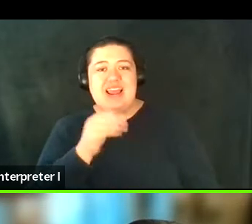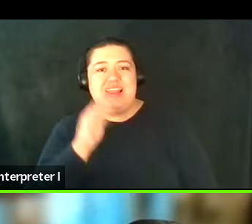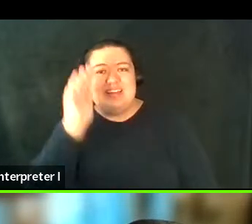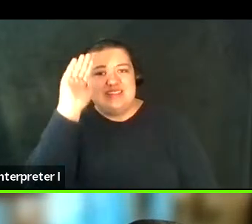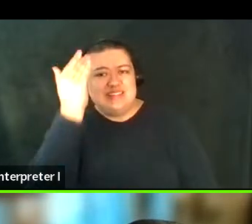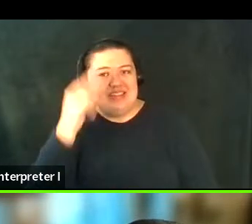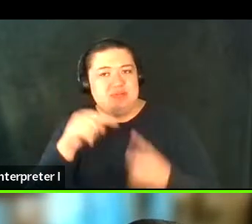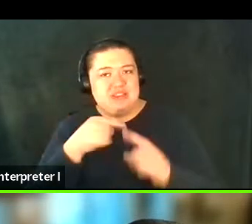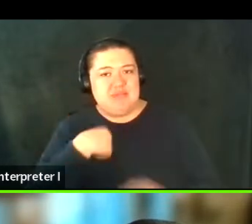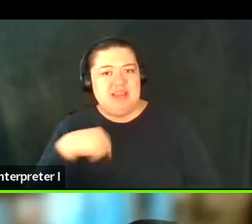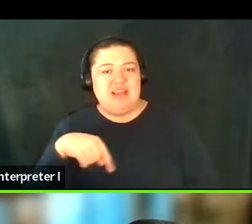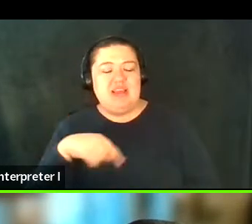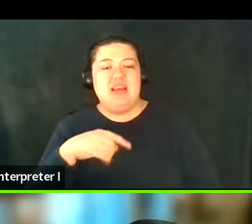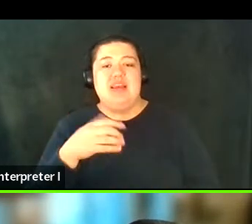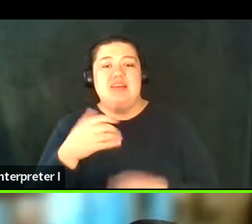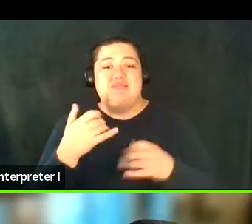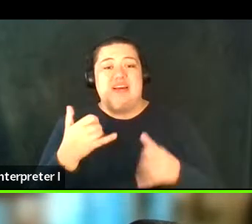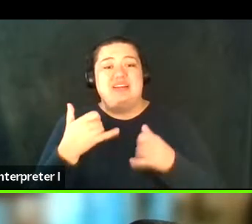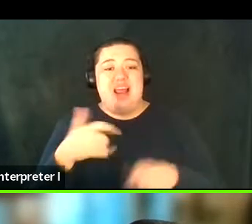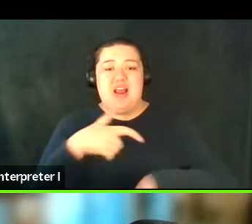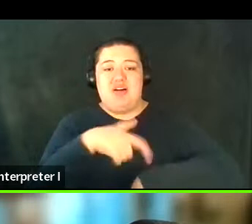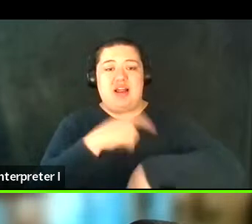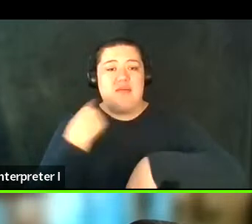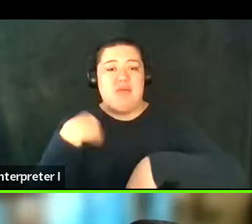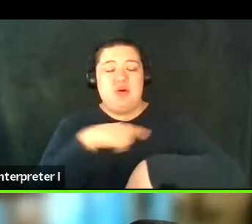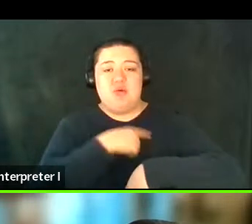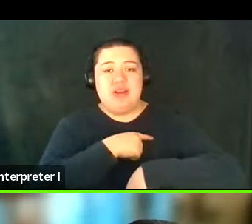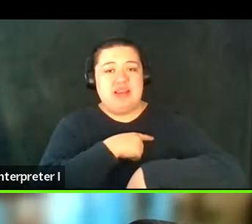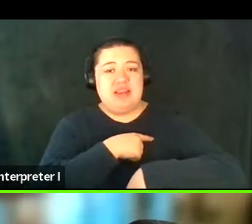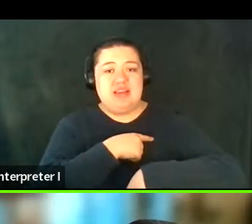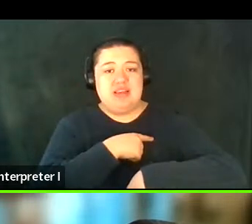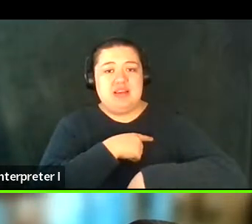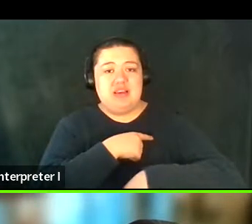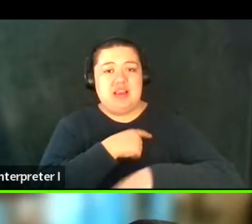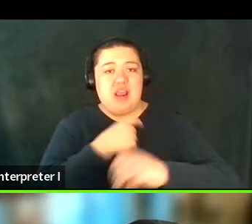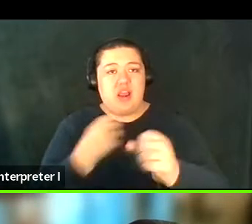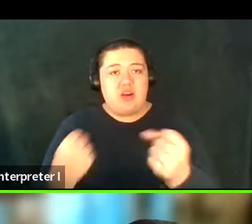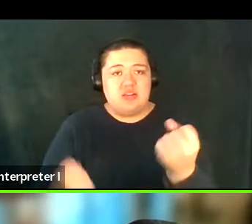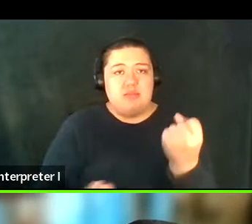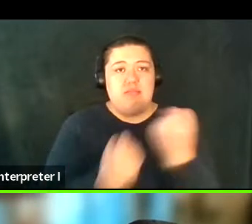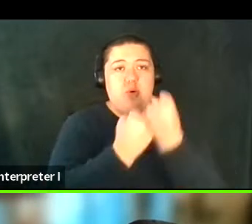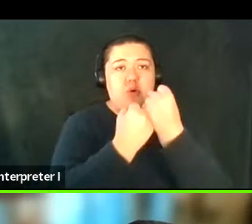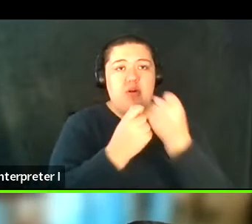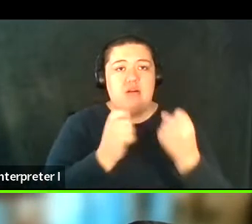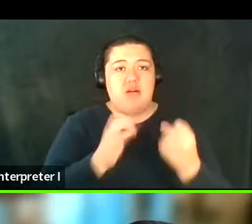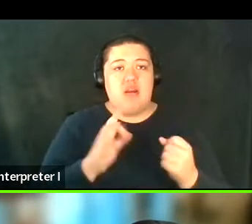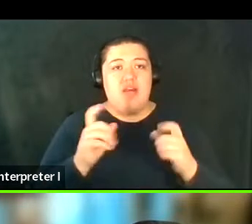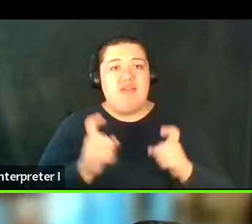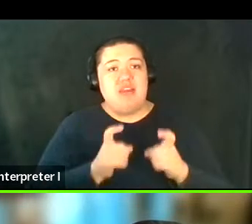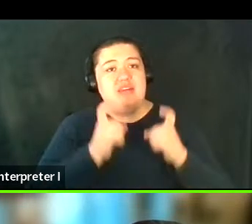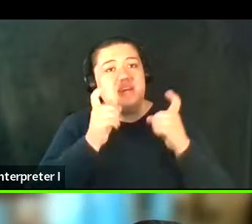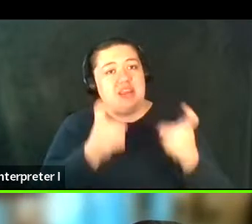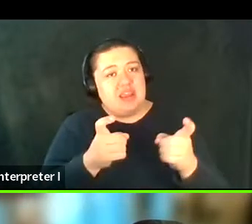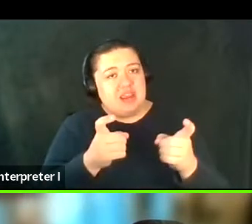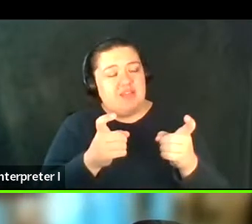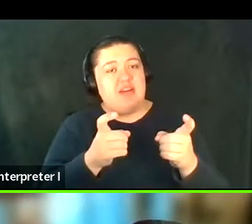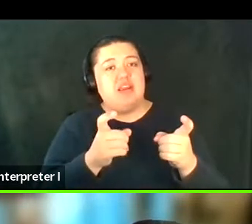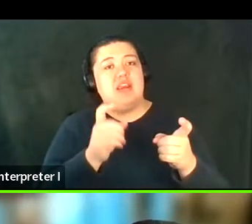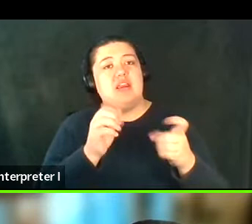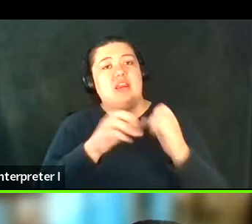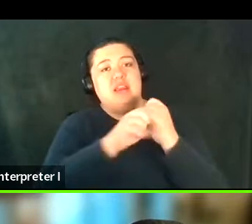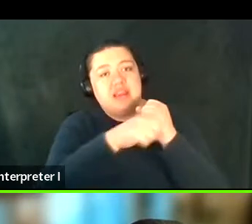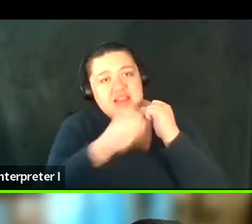to me we're at a point where we either are supportive of giving or